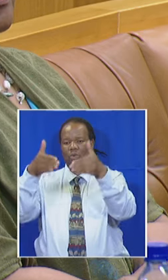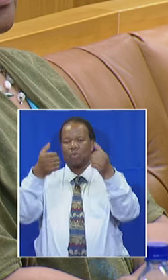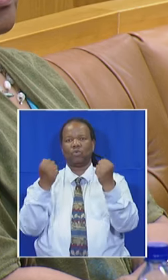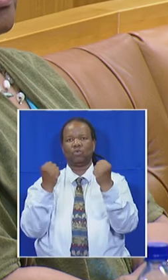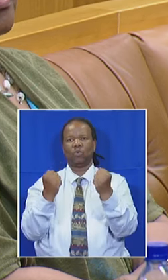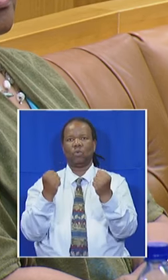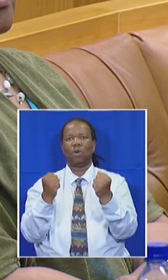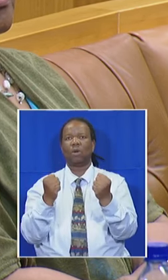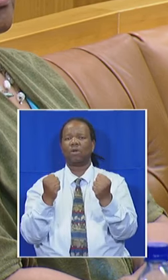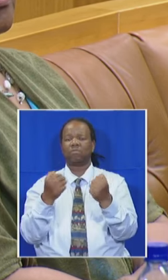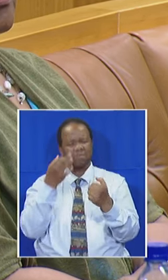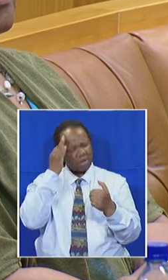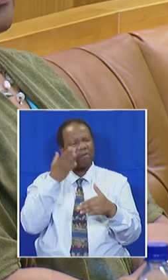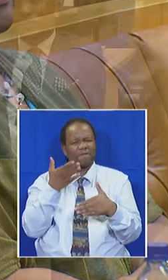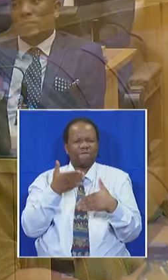water